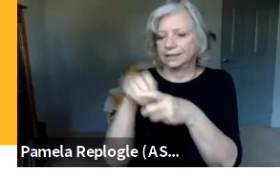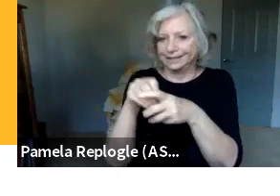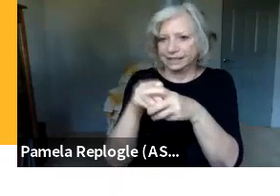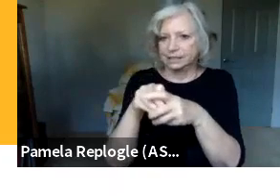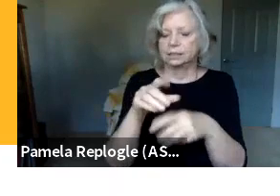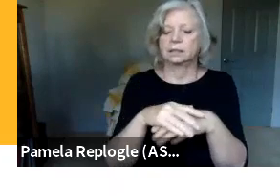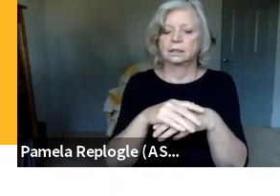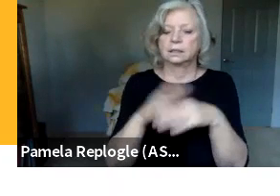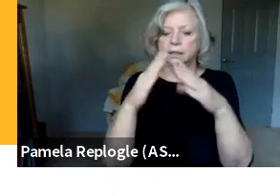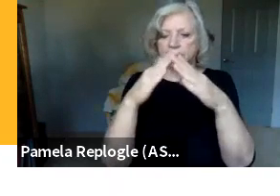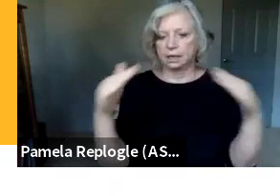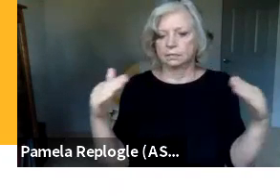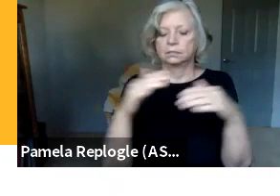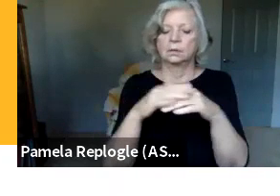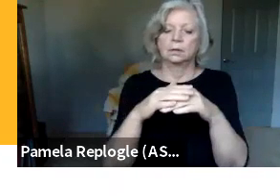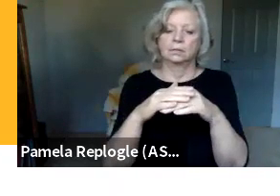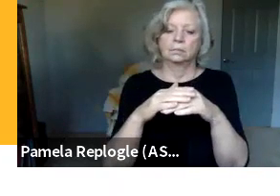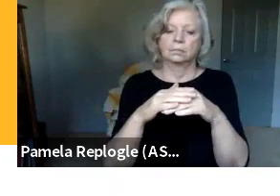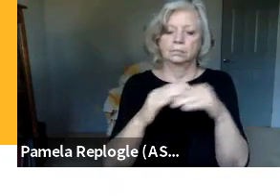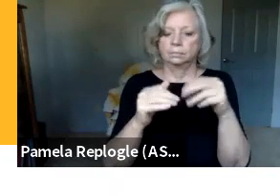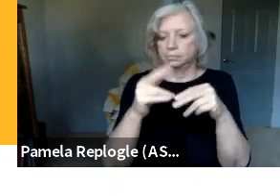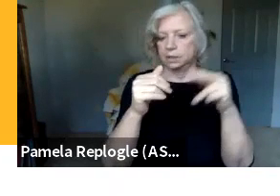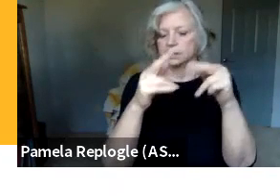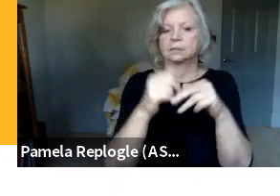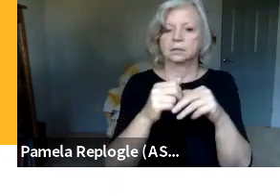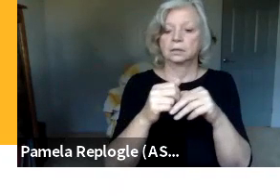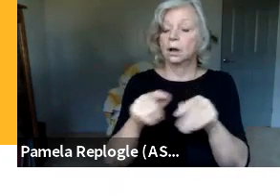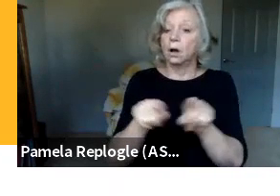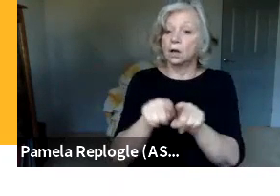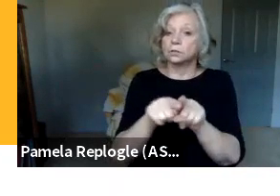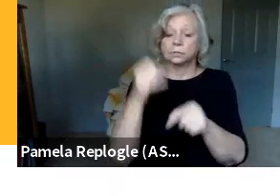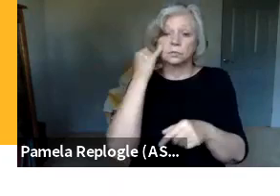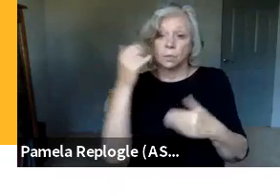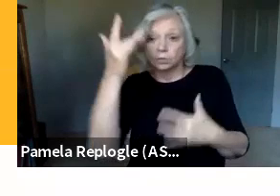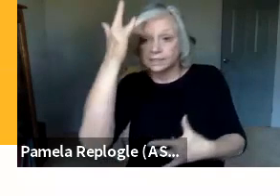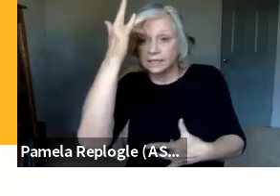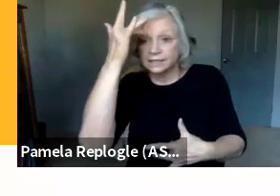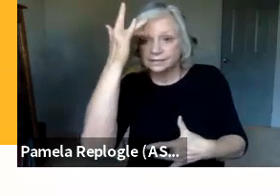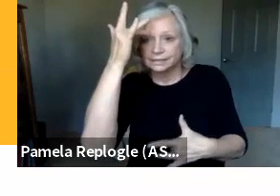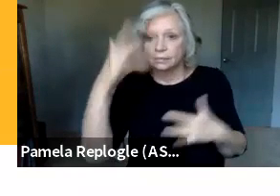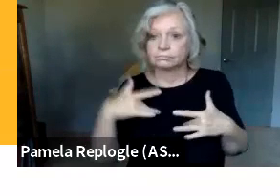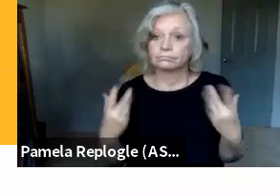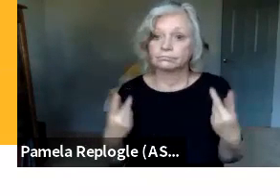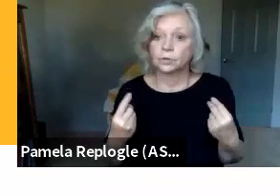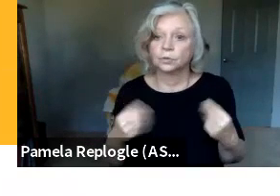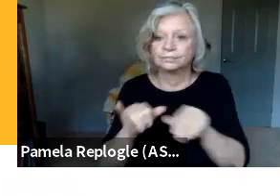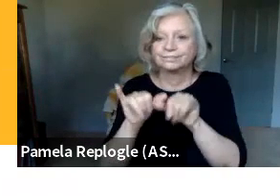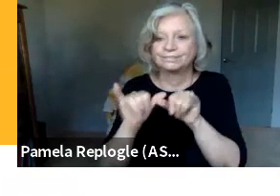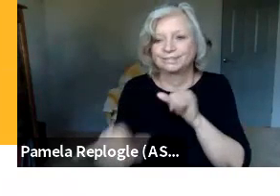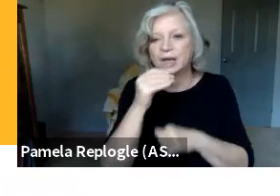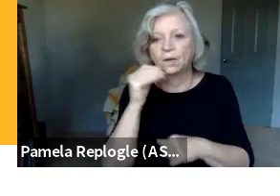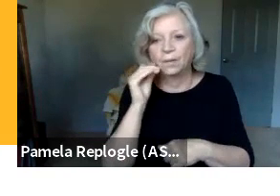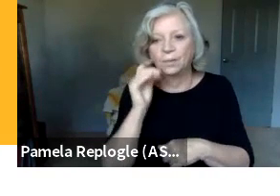And of course, staying home when sick, that's a really important thing that we can all